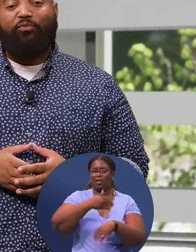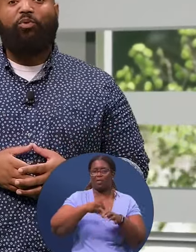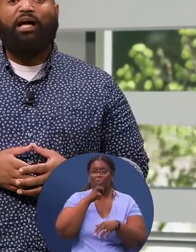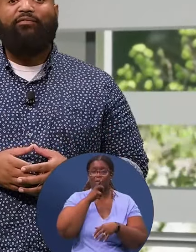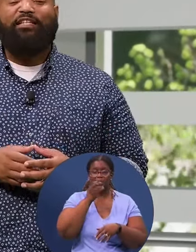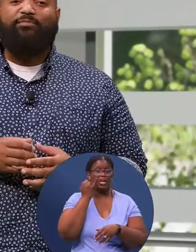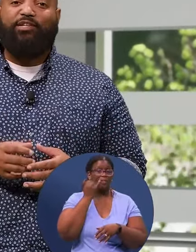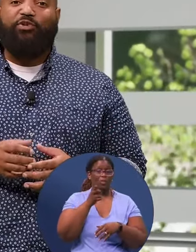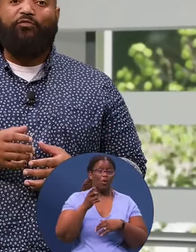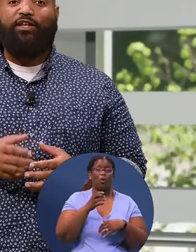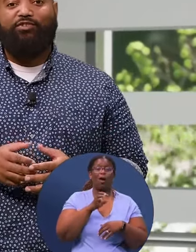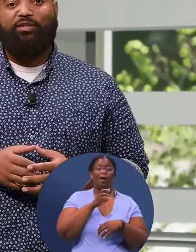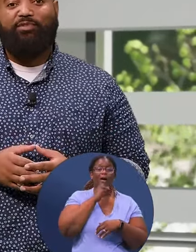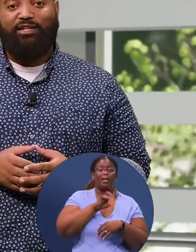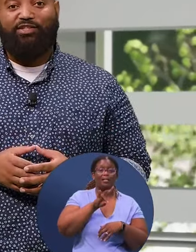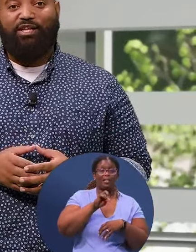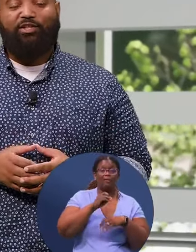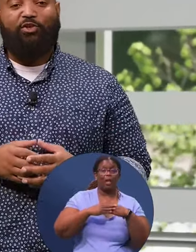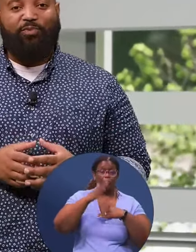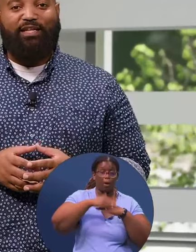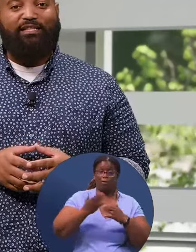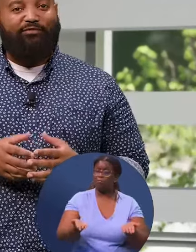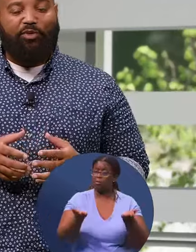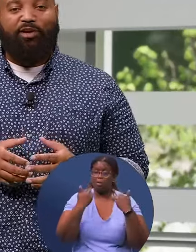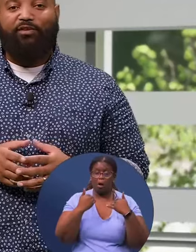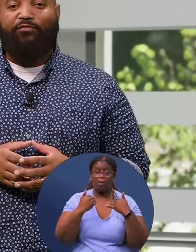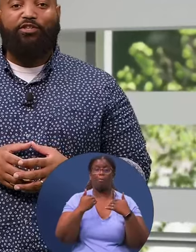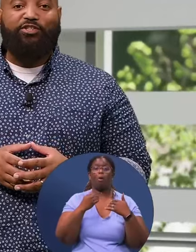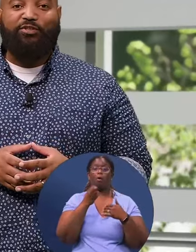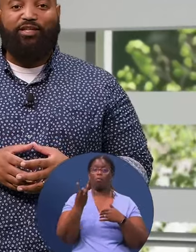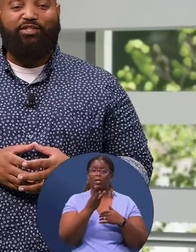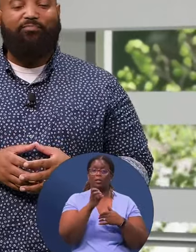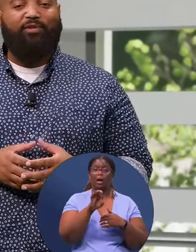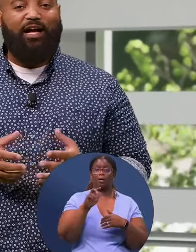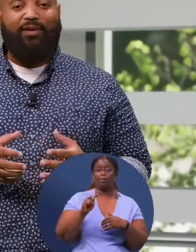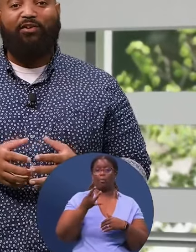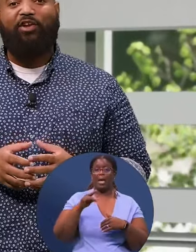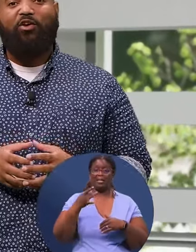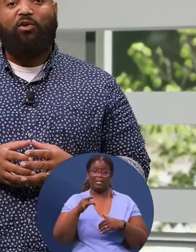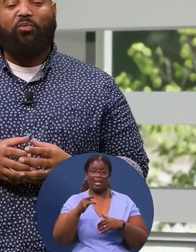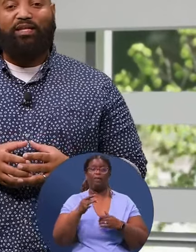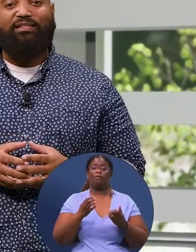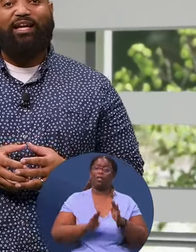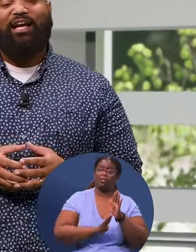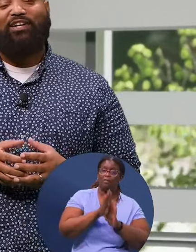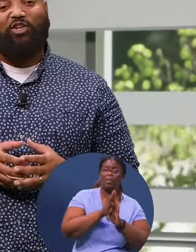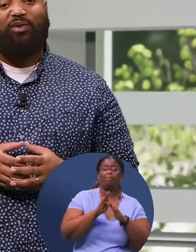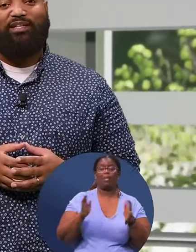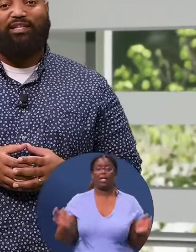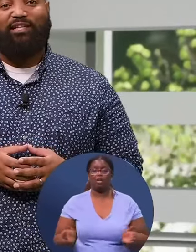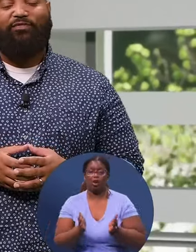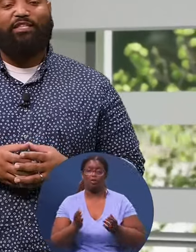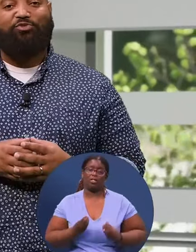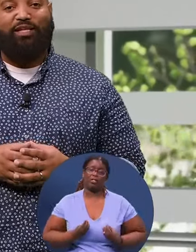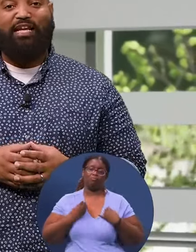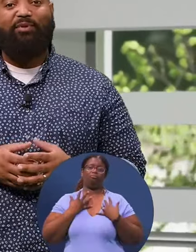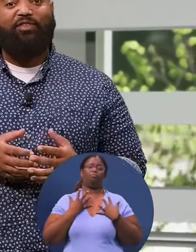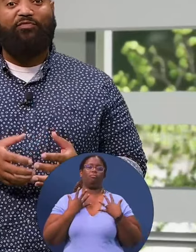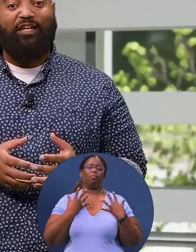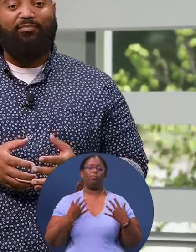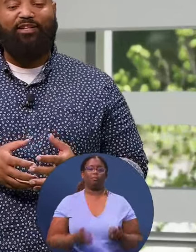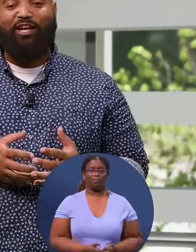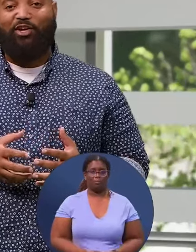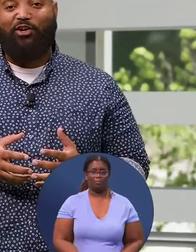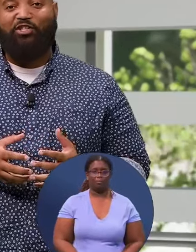After that, we will have a special fellowship lunch. So please, if you're part of the first generation, come out on Wednesday, October 18th for this great